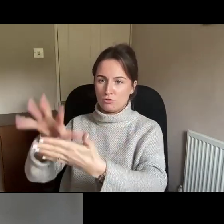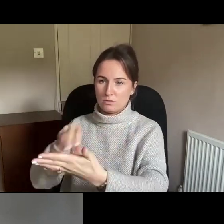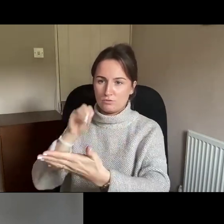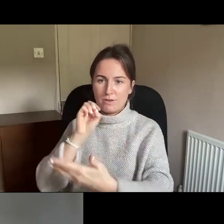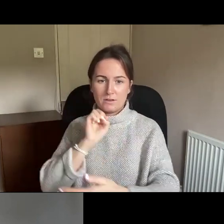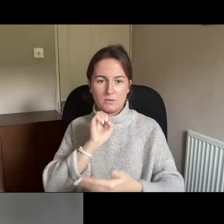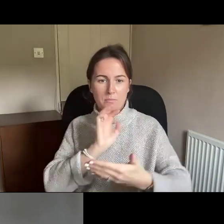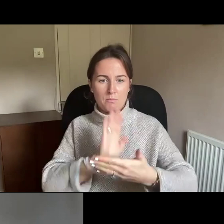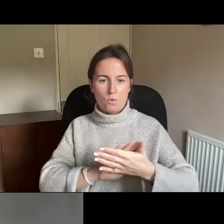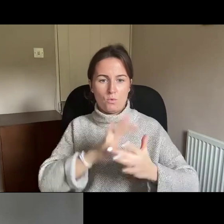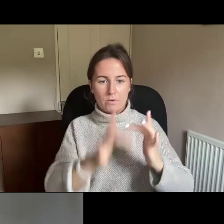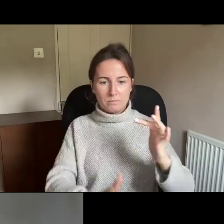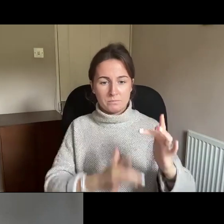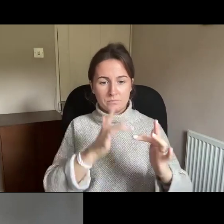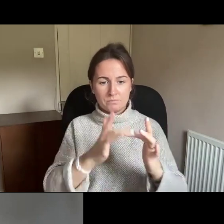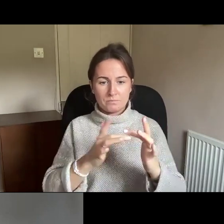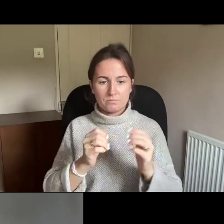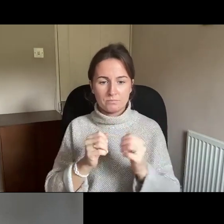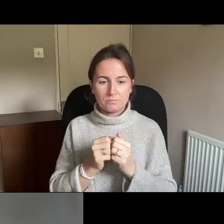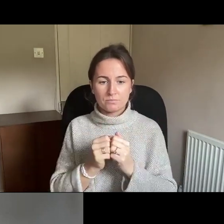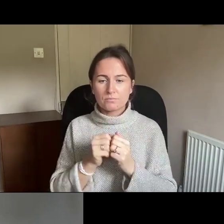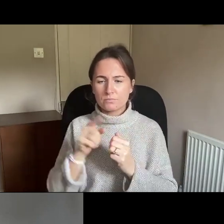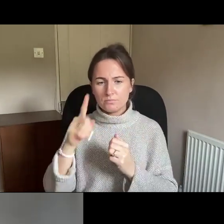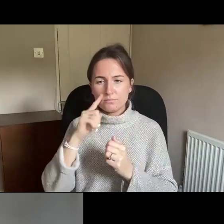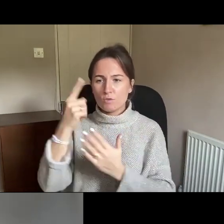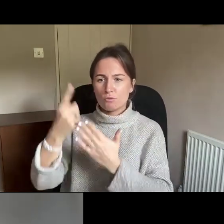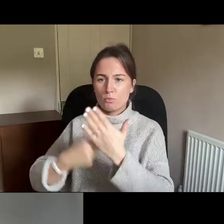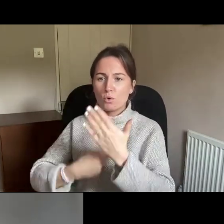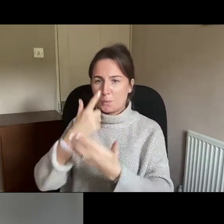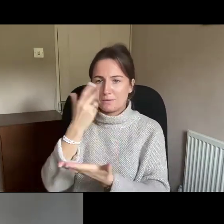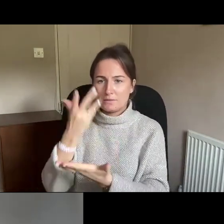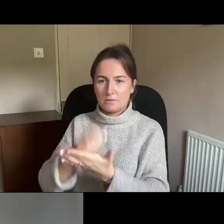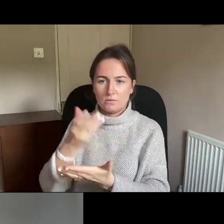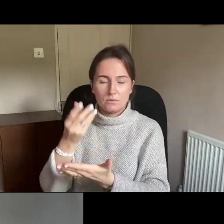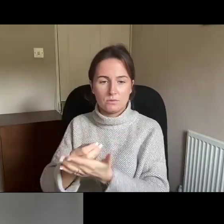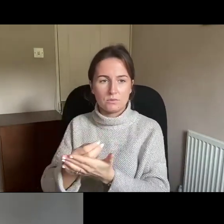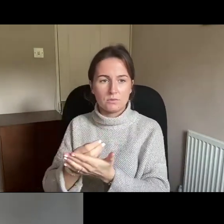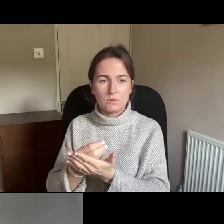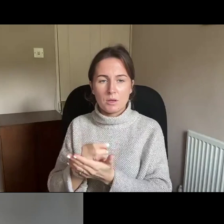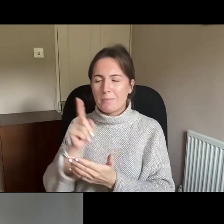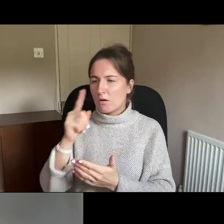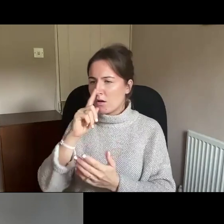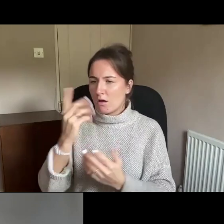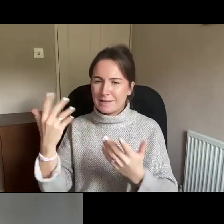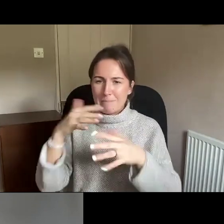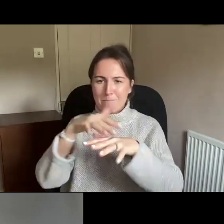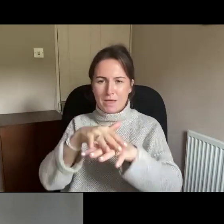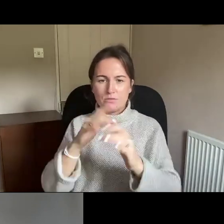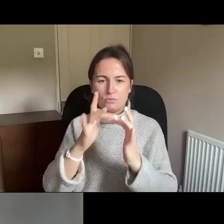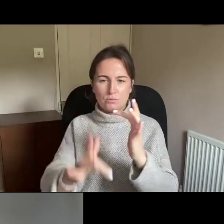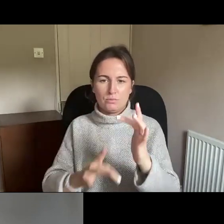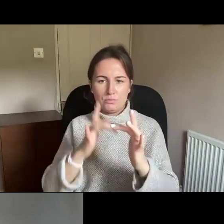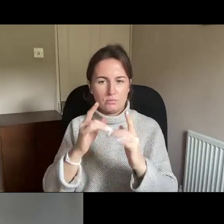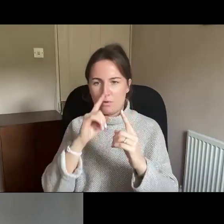than that, and the reports are downloadable. But yes, you couldn't embed the actual system.